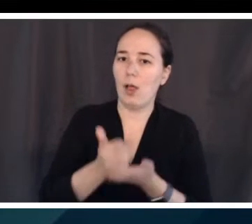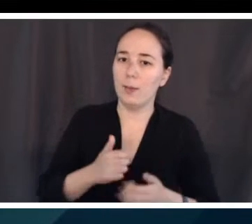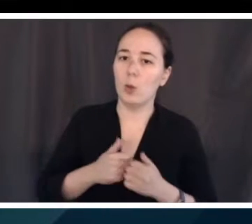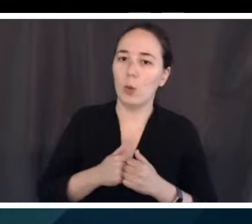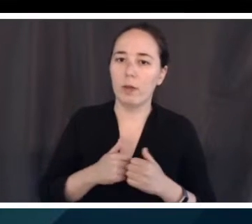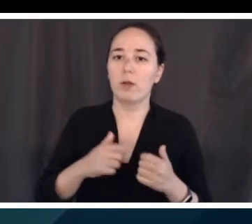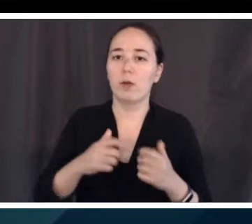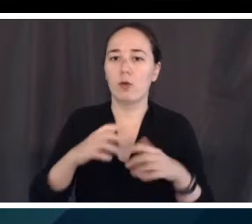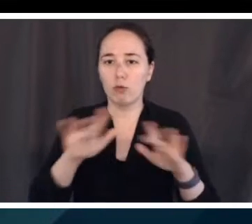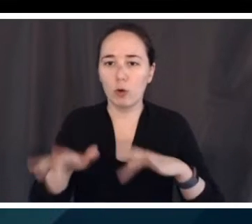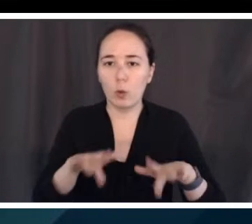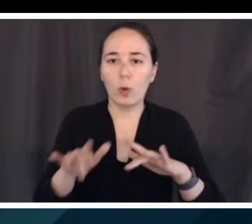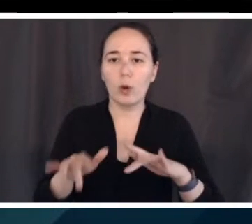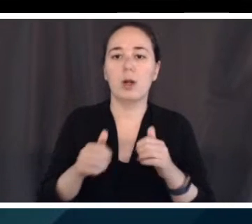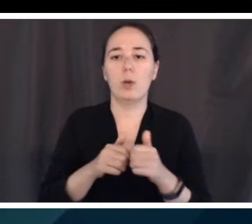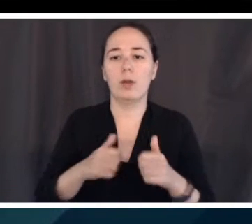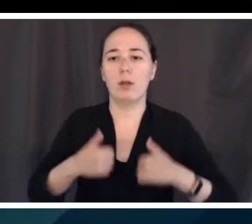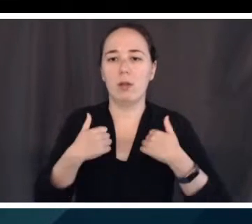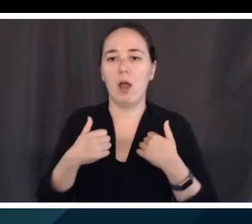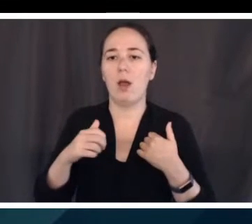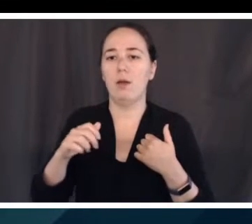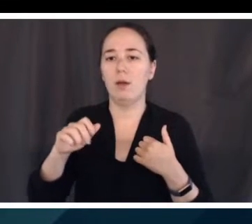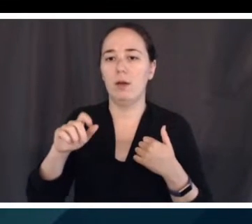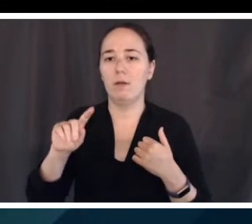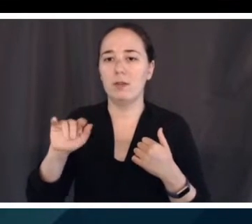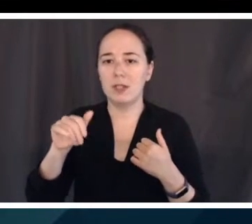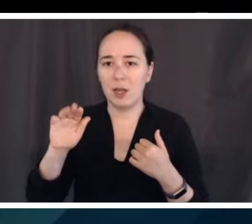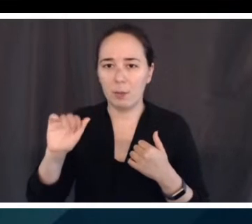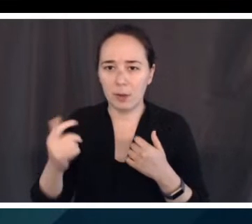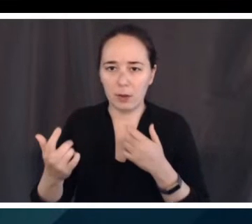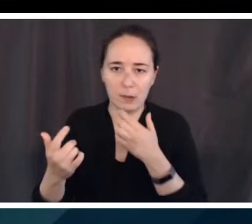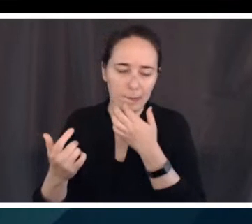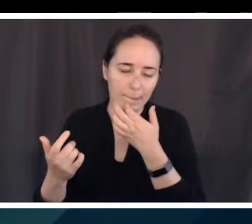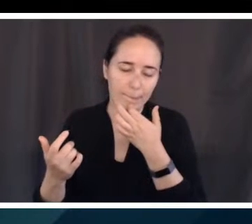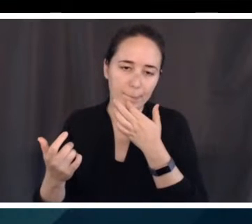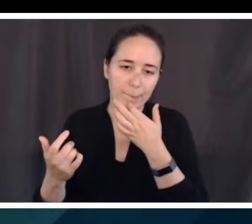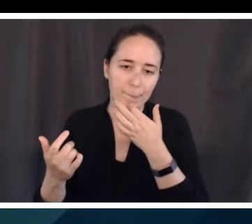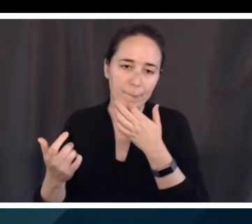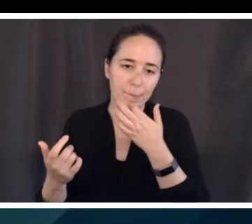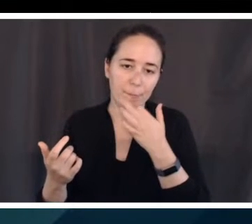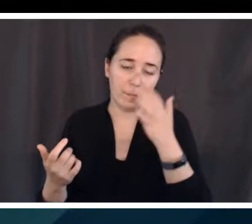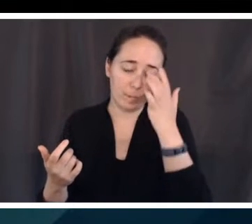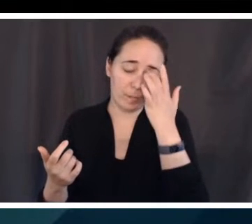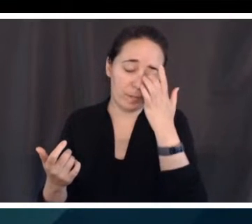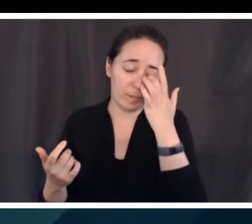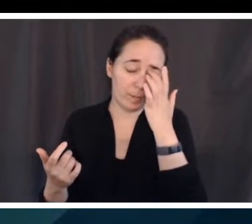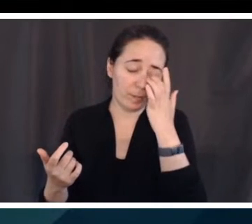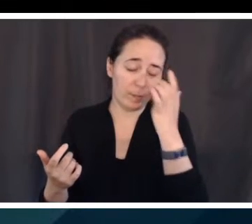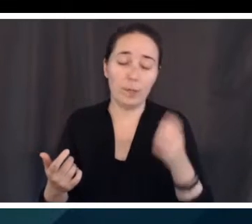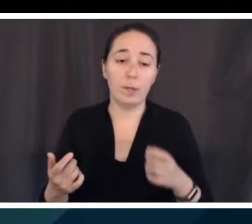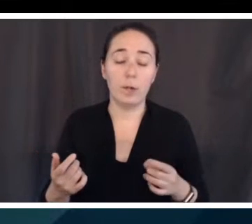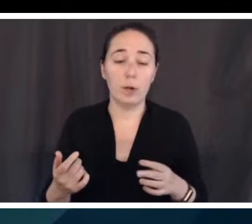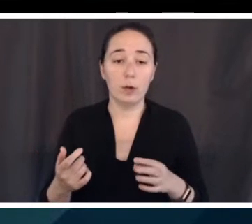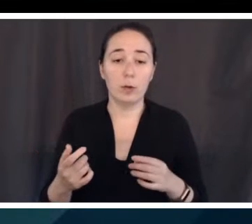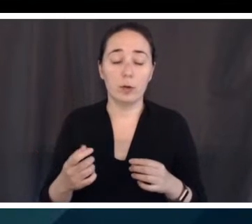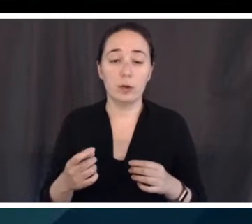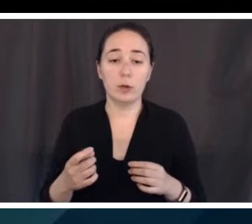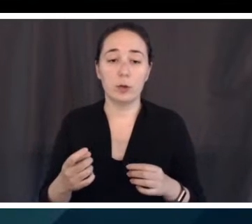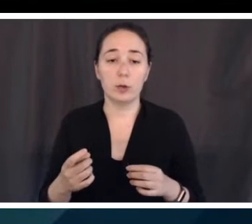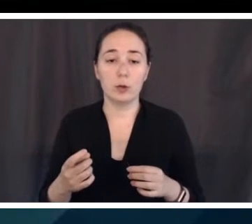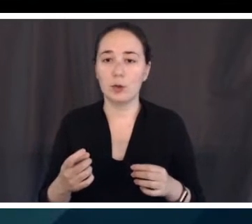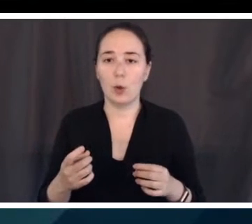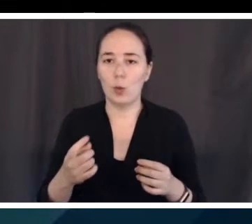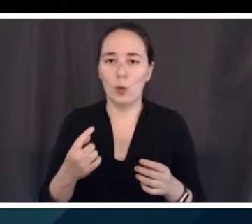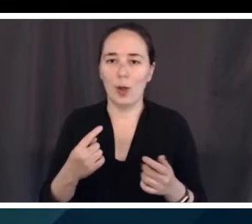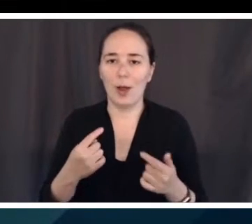different things. So I don't believe there's ever anything that we learn that makes us